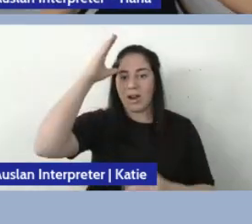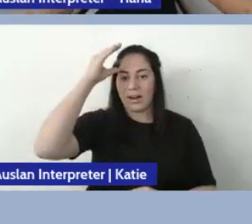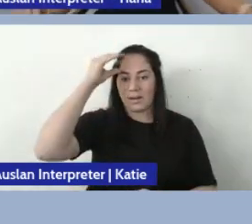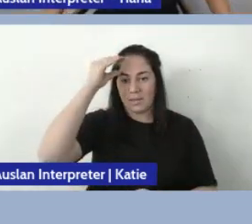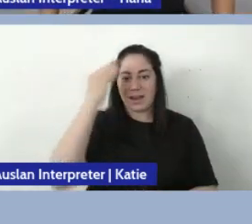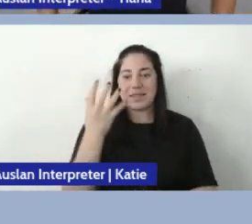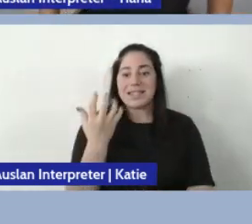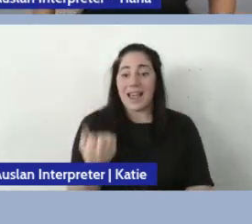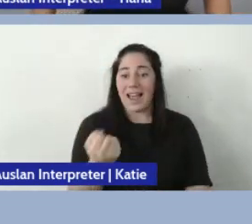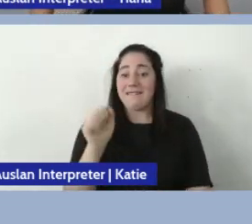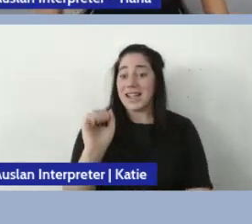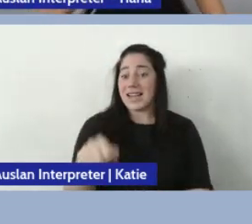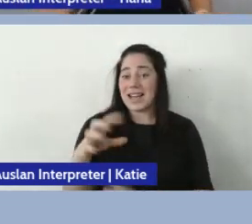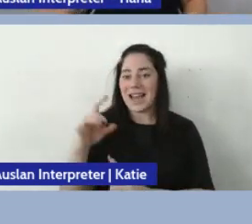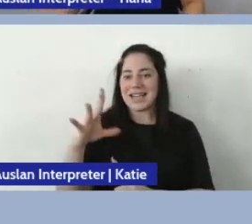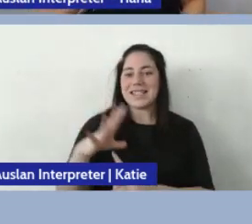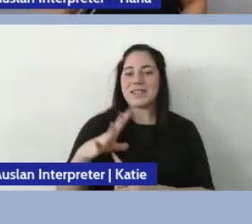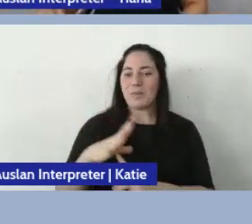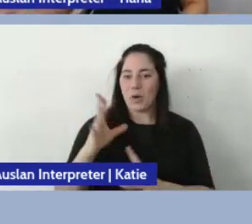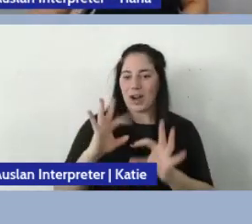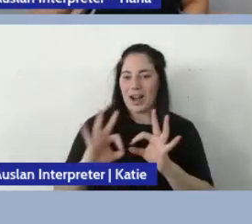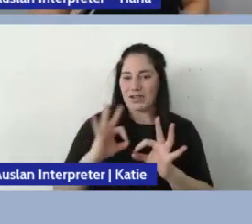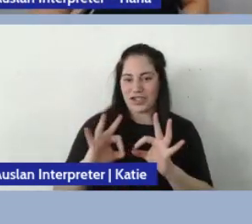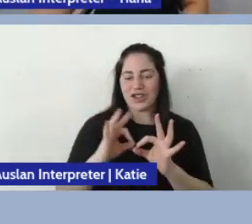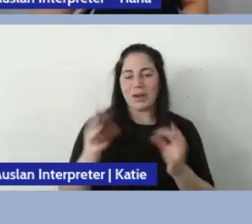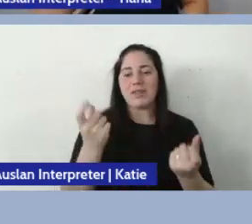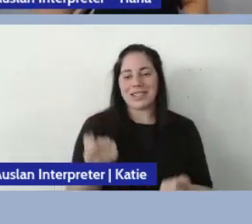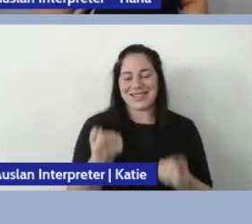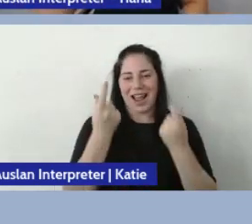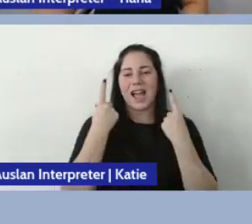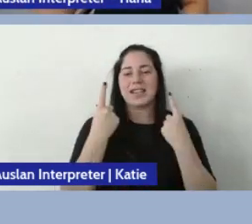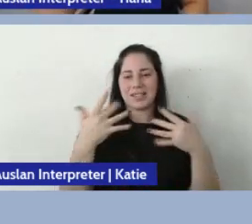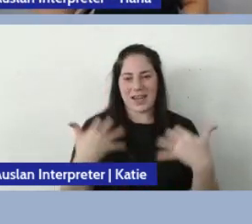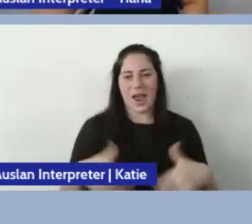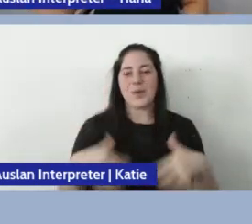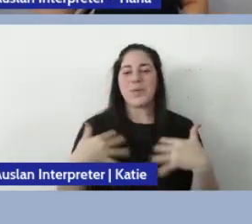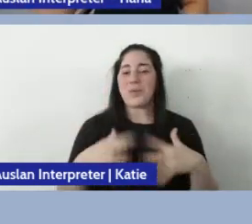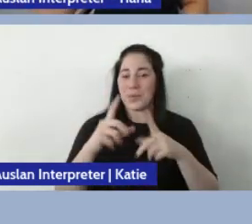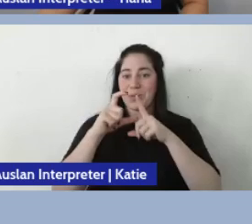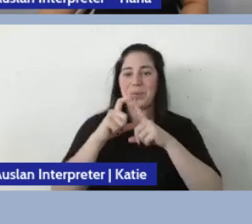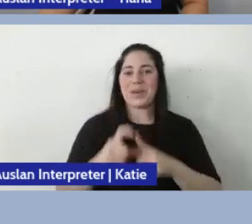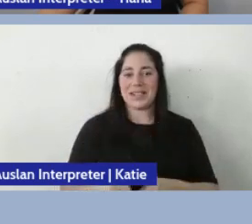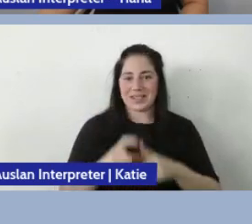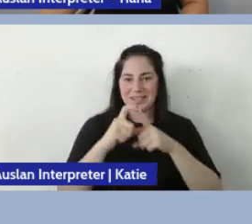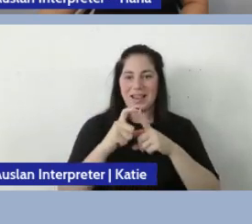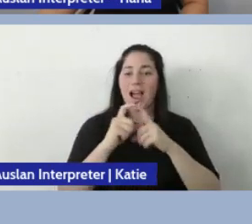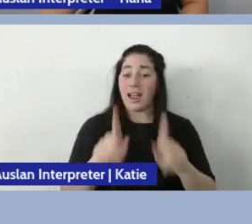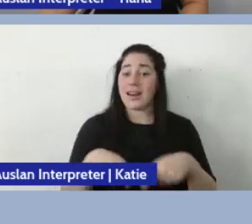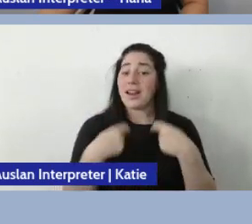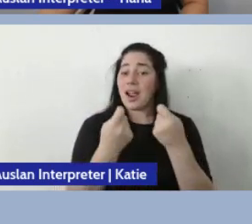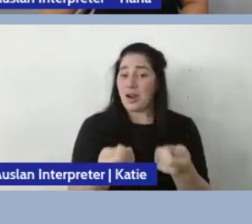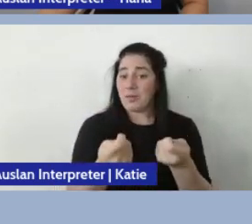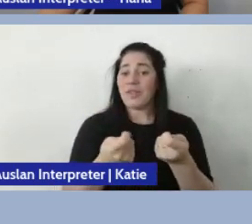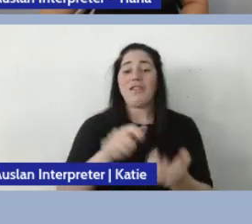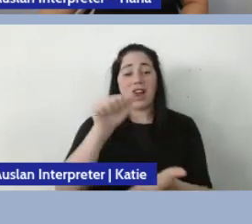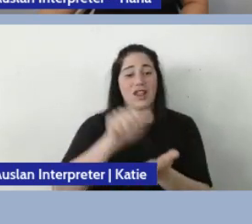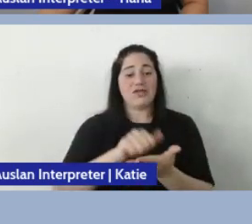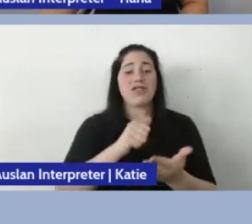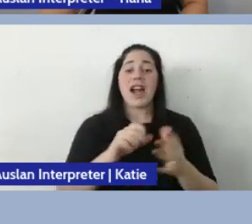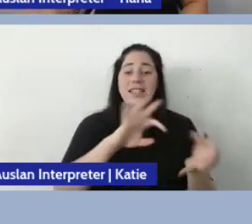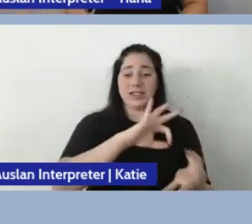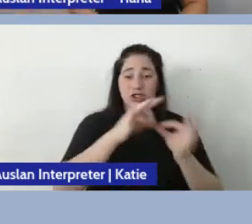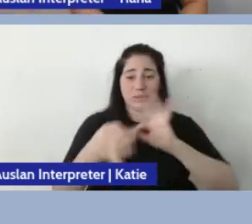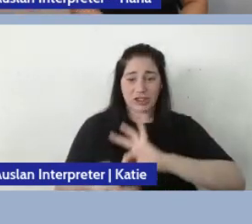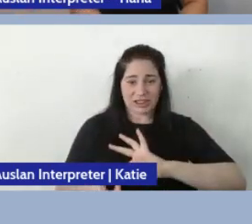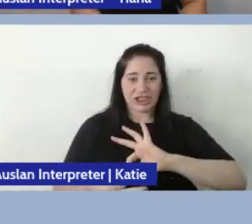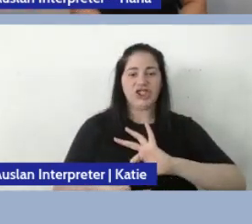so important that our interpreters understand those difficulties and provide appropriate interpretation.